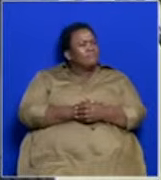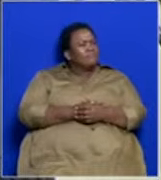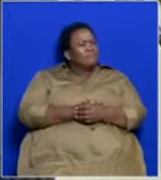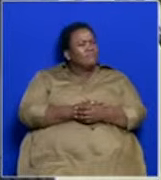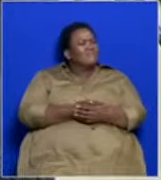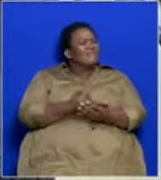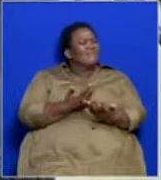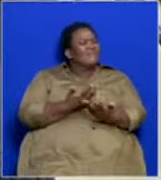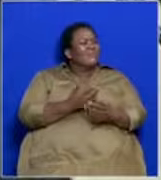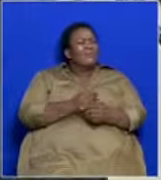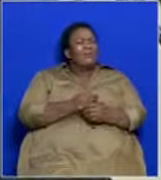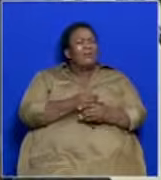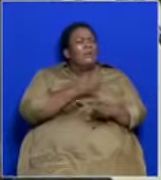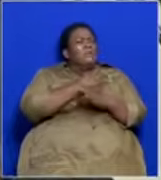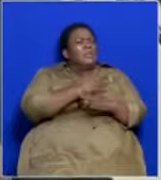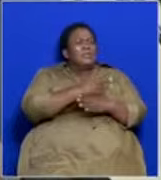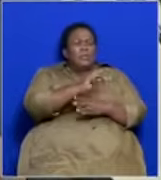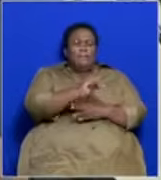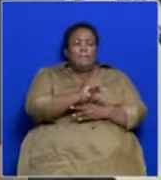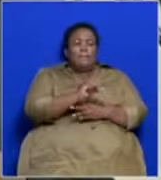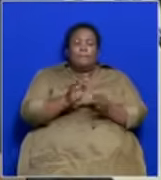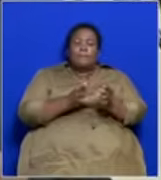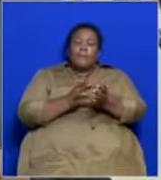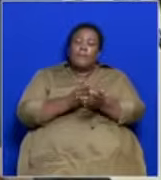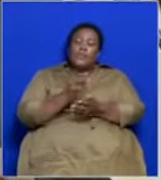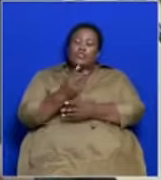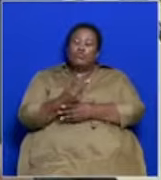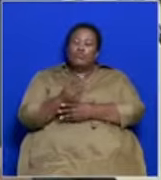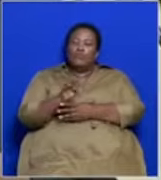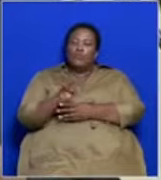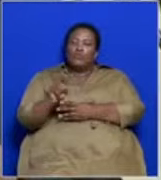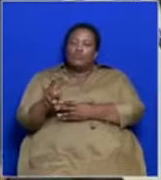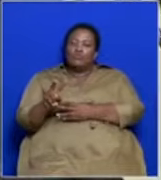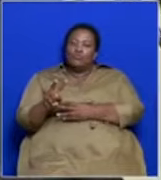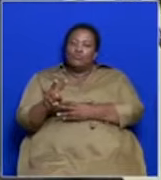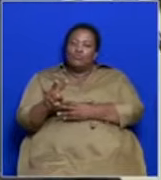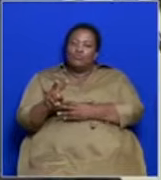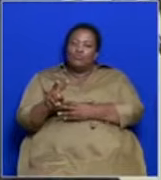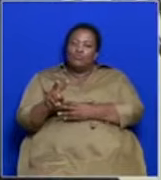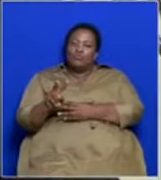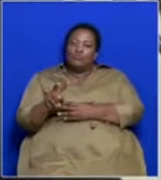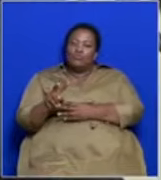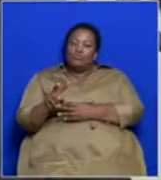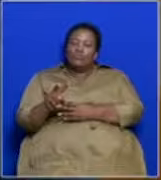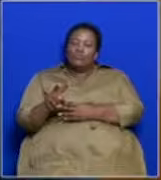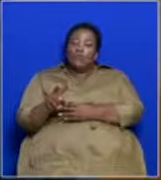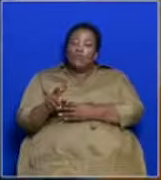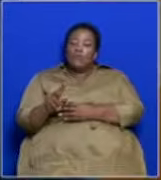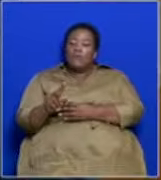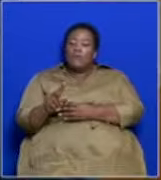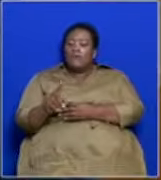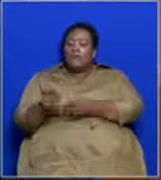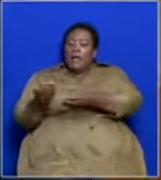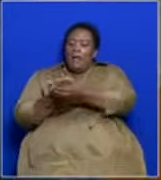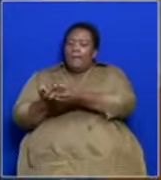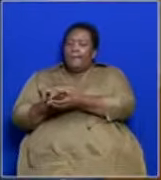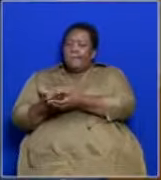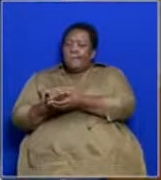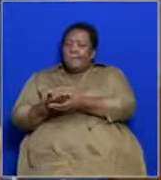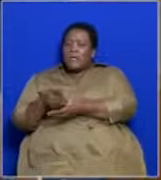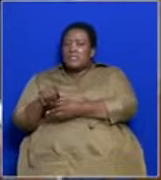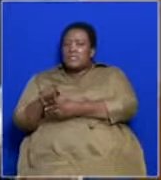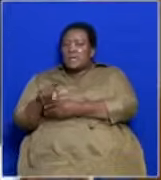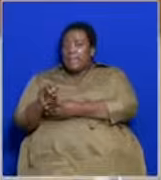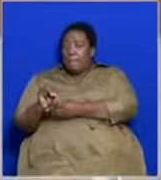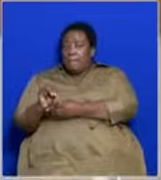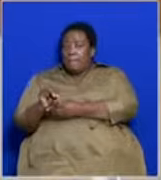you turn to page 242 of still Annex Chapter LM? 2 what? 242. Thank you.